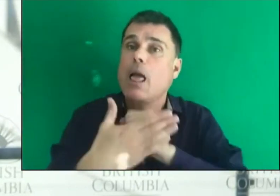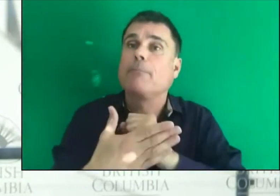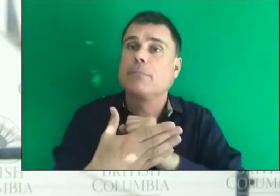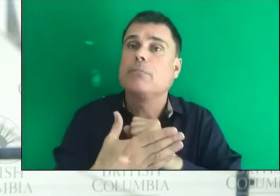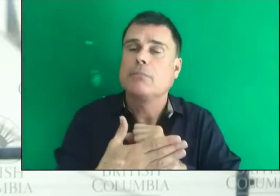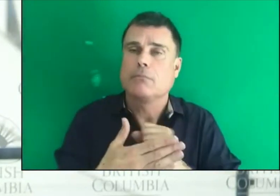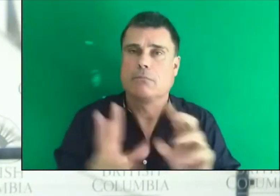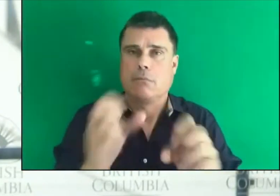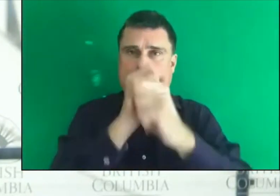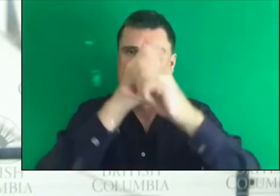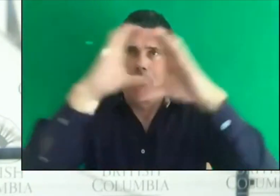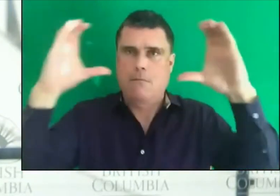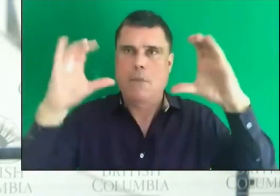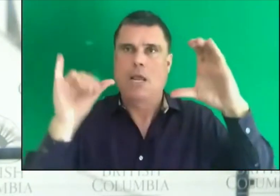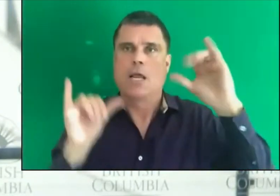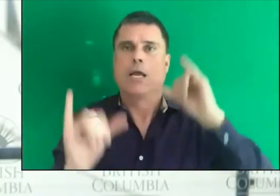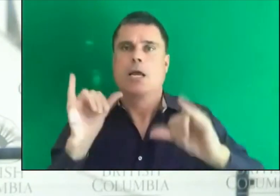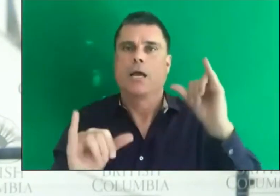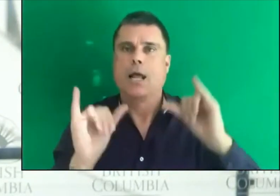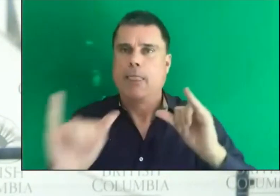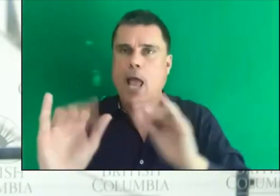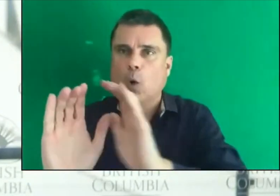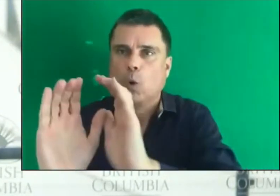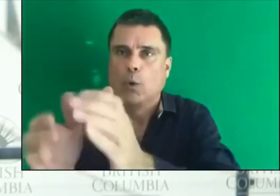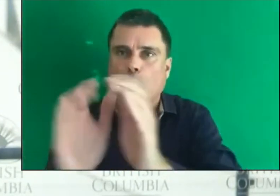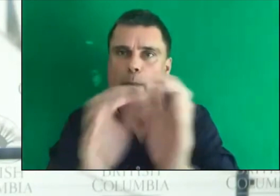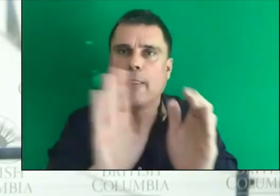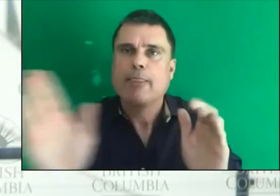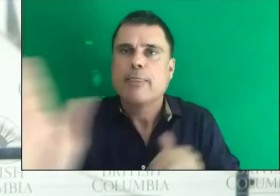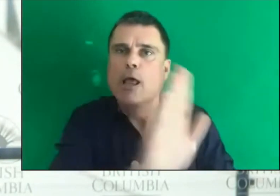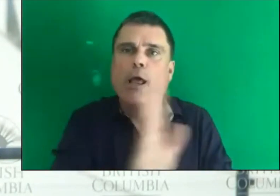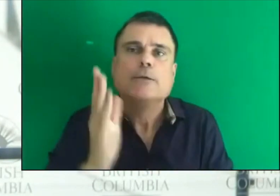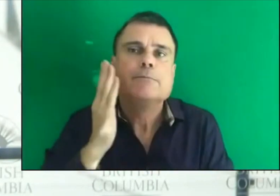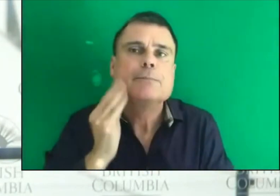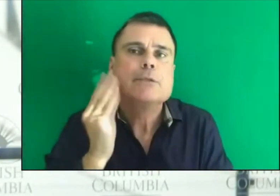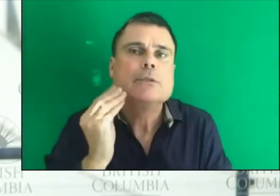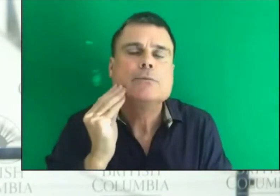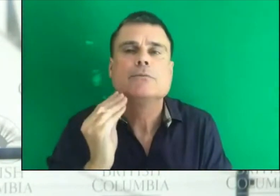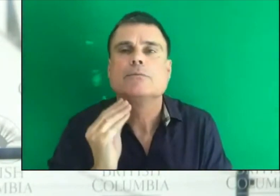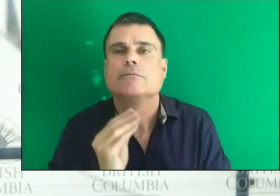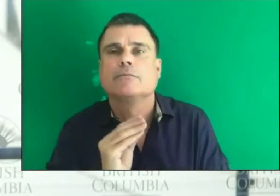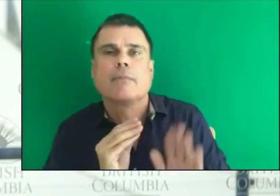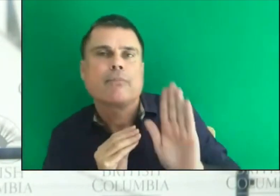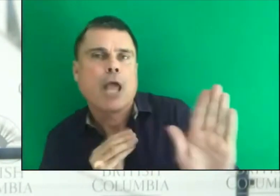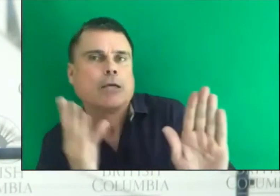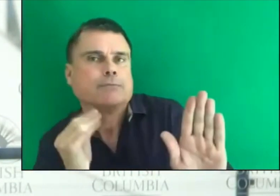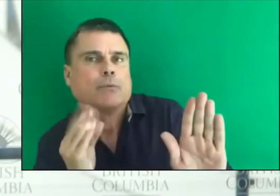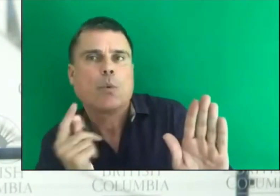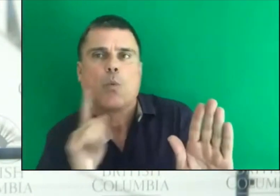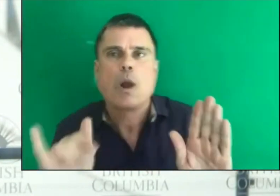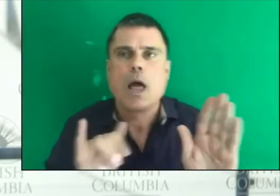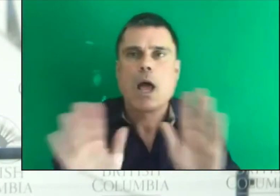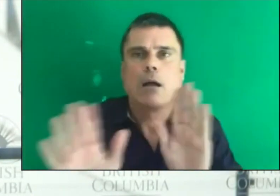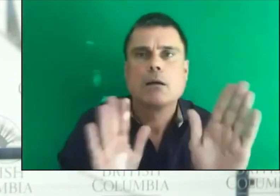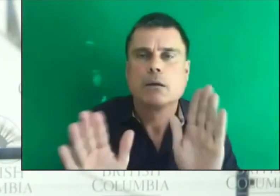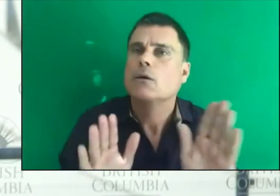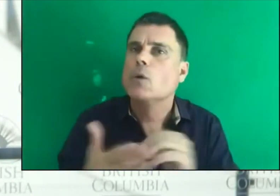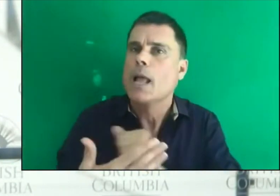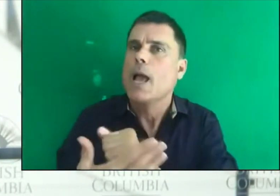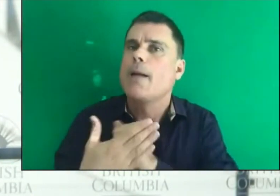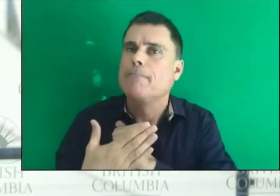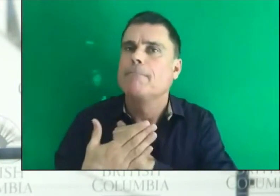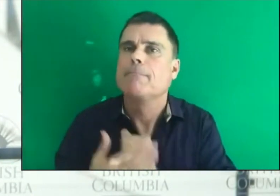on populations in BC. And one of the ways that we've done that in the past is the survey that we did that